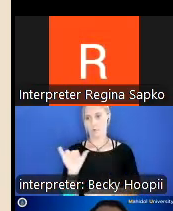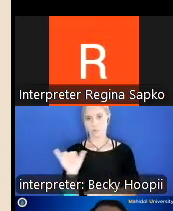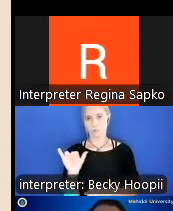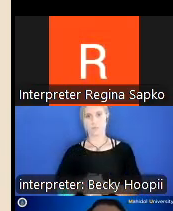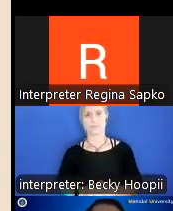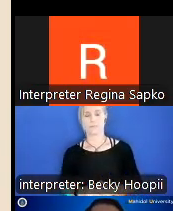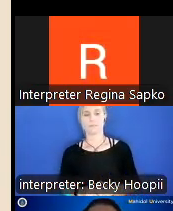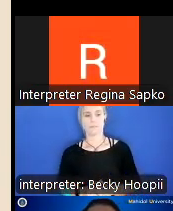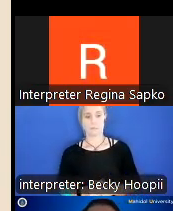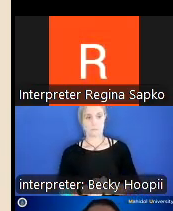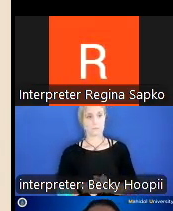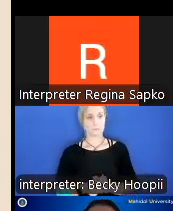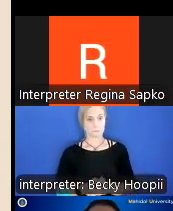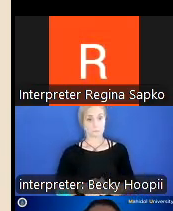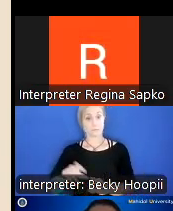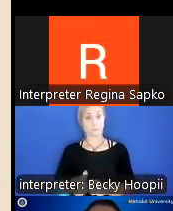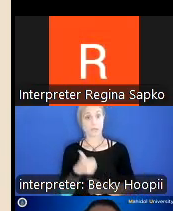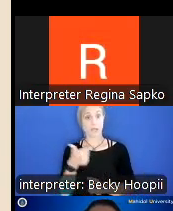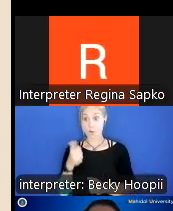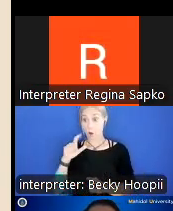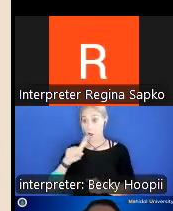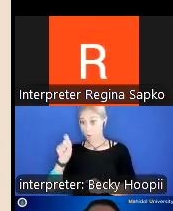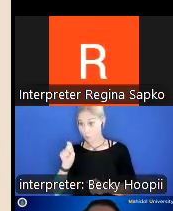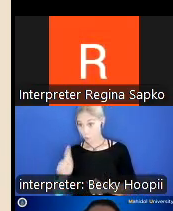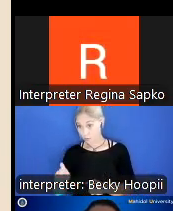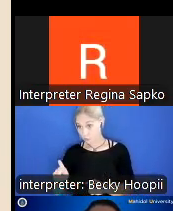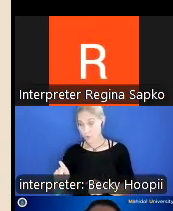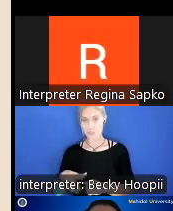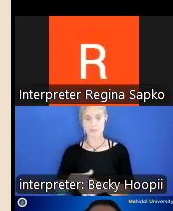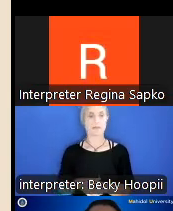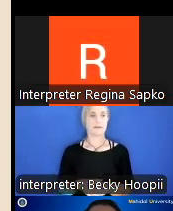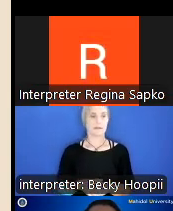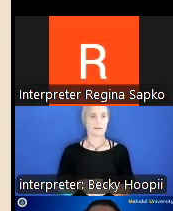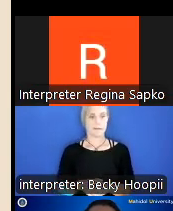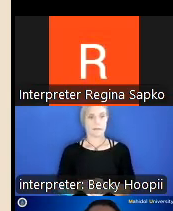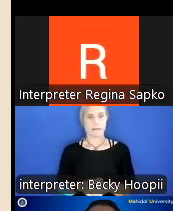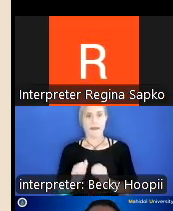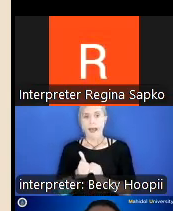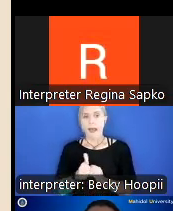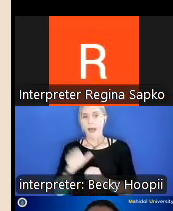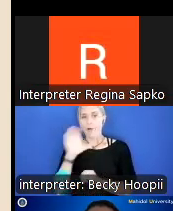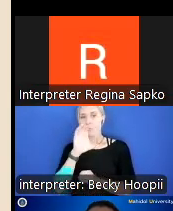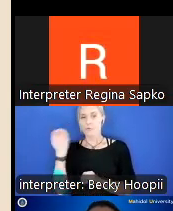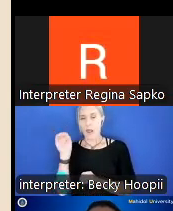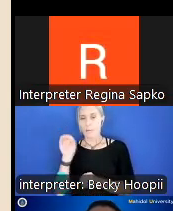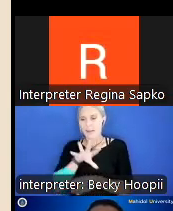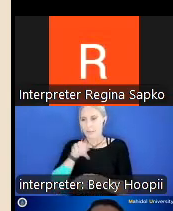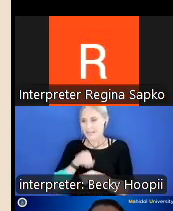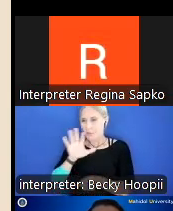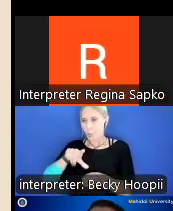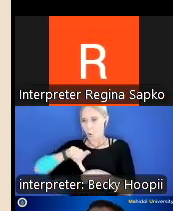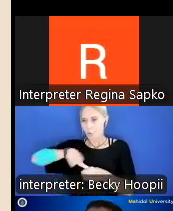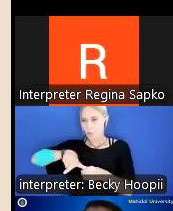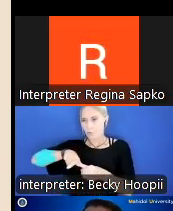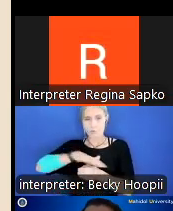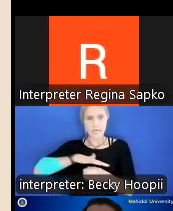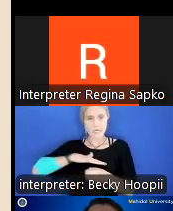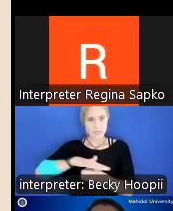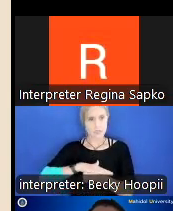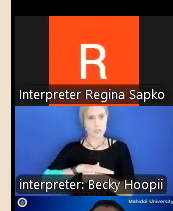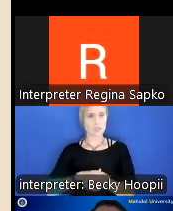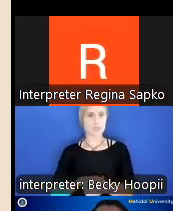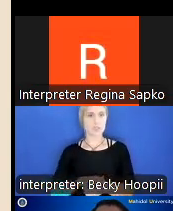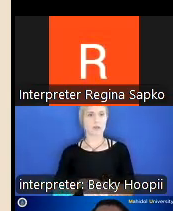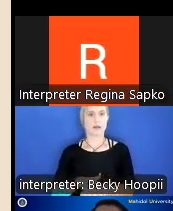This another question is about how do company in your region approach hiring,